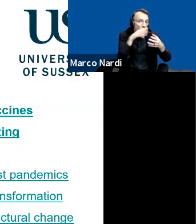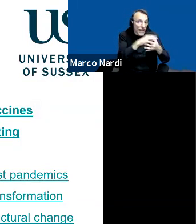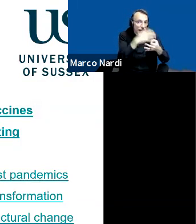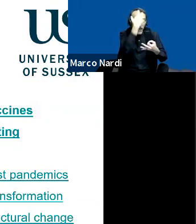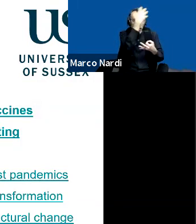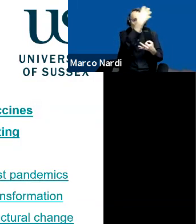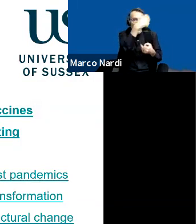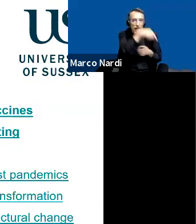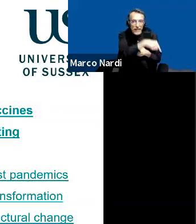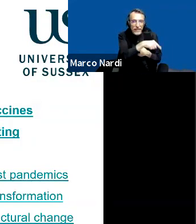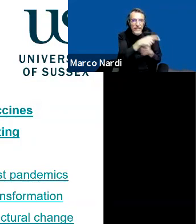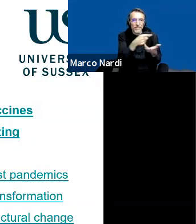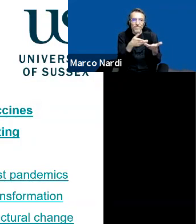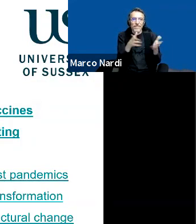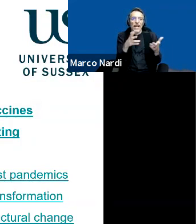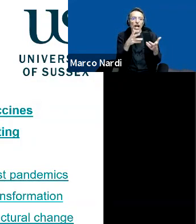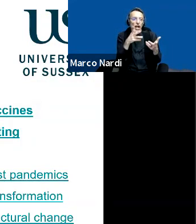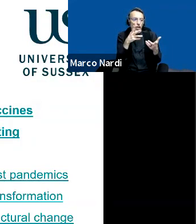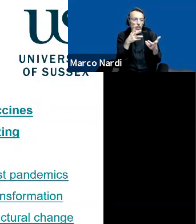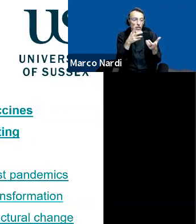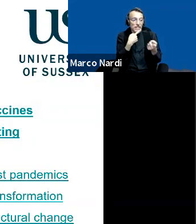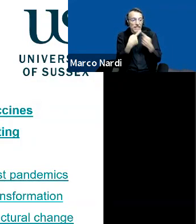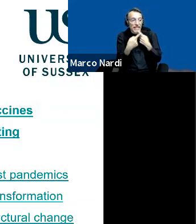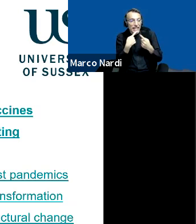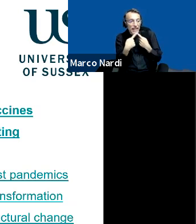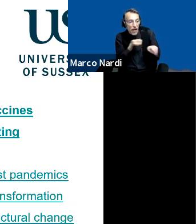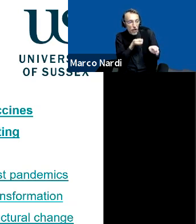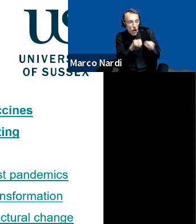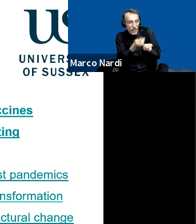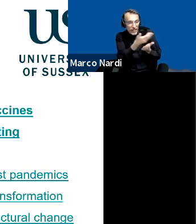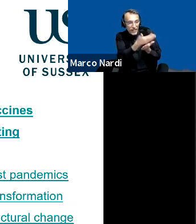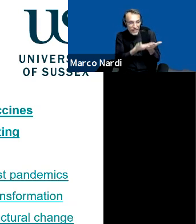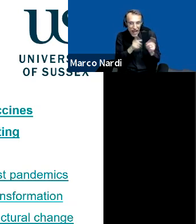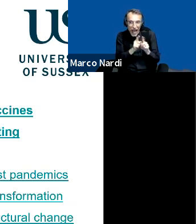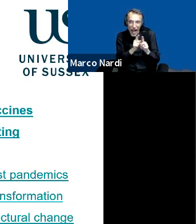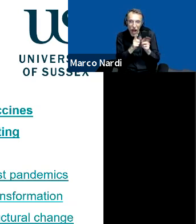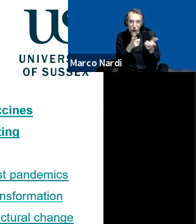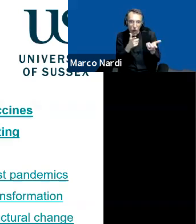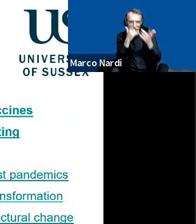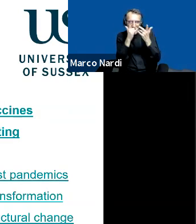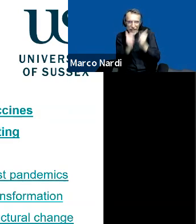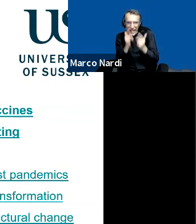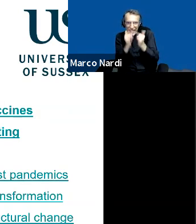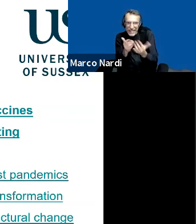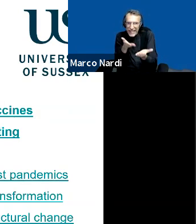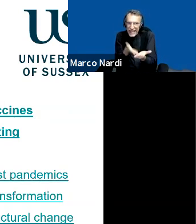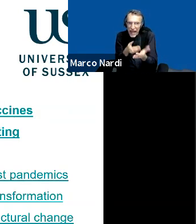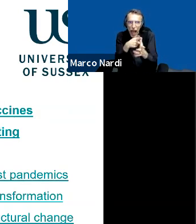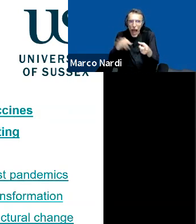wider debates about data governance, on implications for the governance of testing apps,